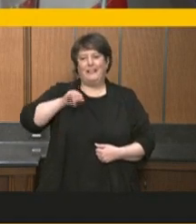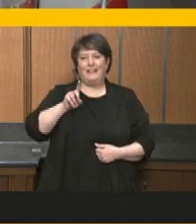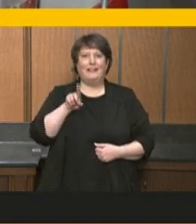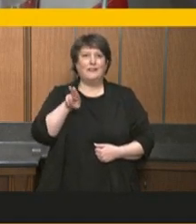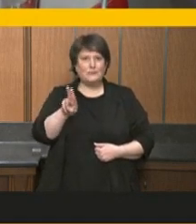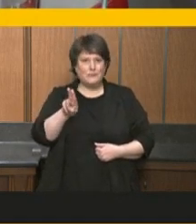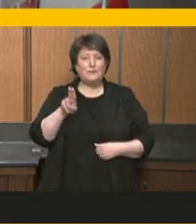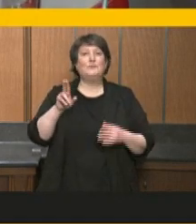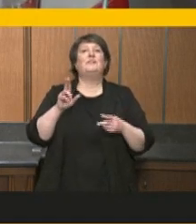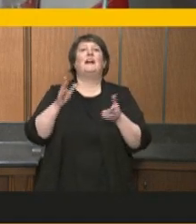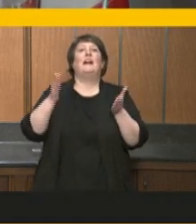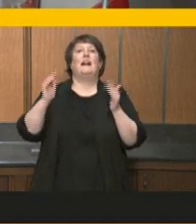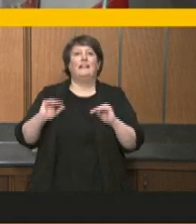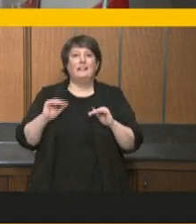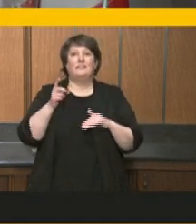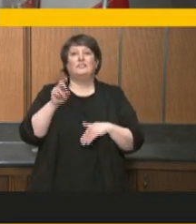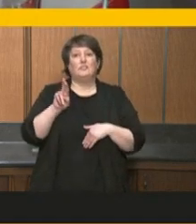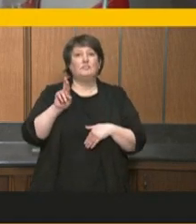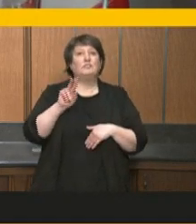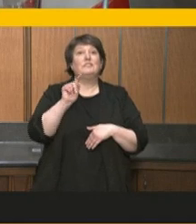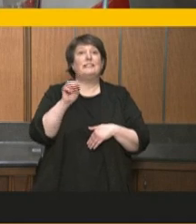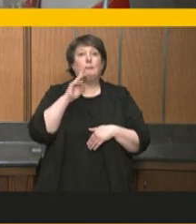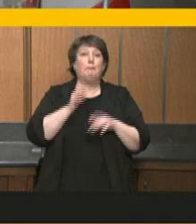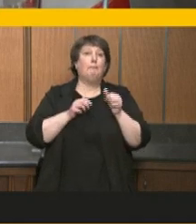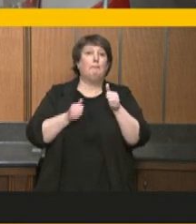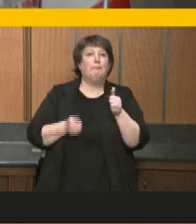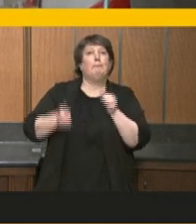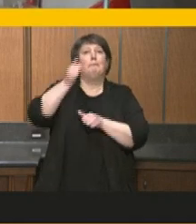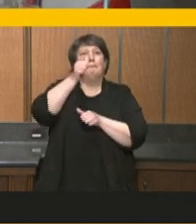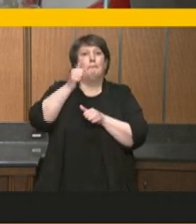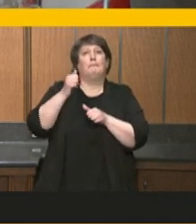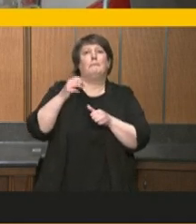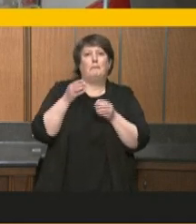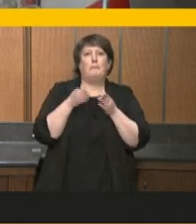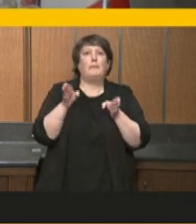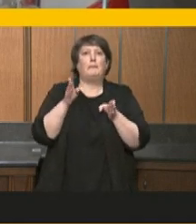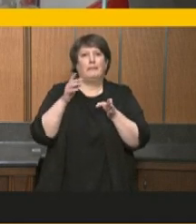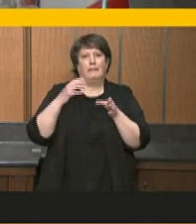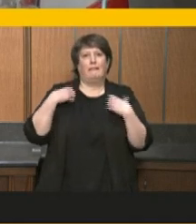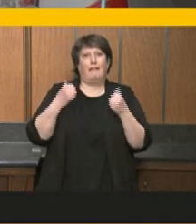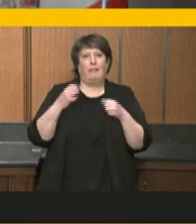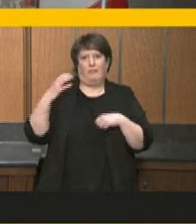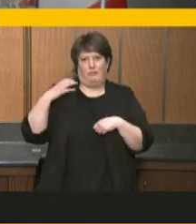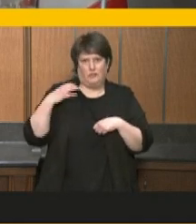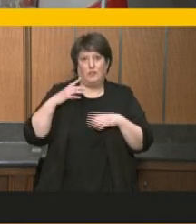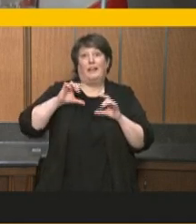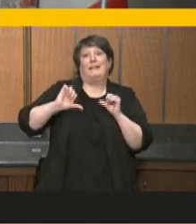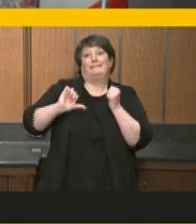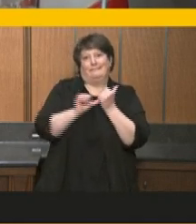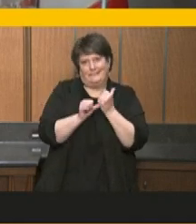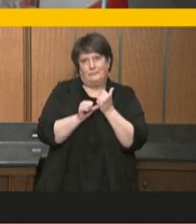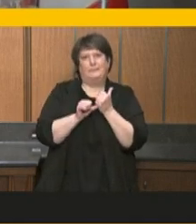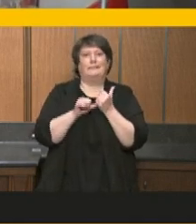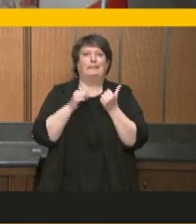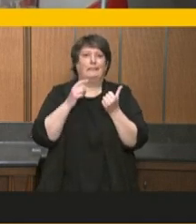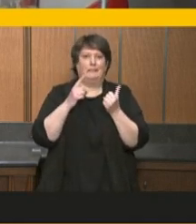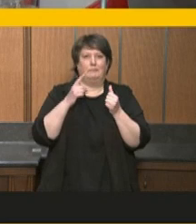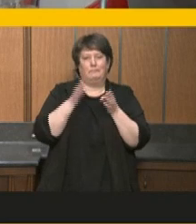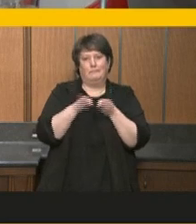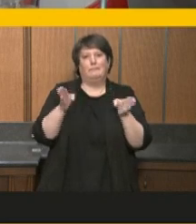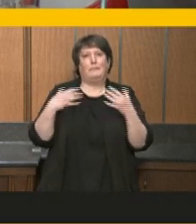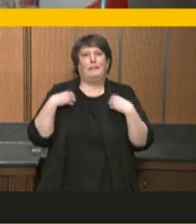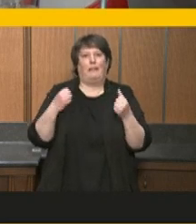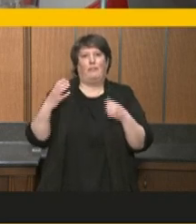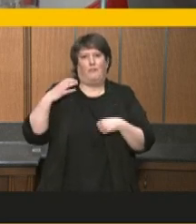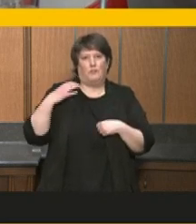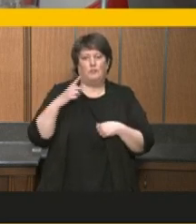Officer, Dr. Tam, and from our Deputy Chief Public Health Officer, Dr. Nu. Après ça, on va écouter le leader du gouvernement.